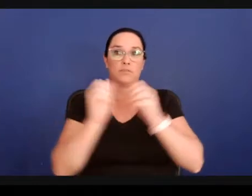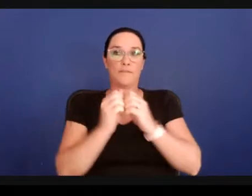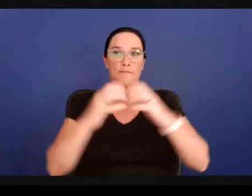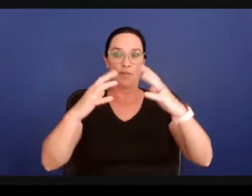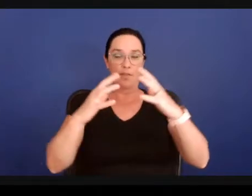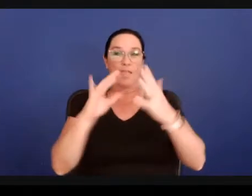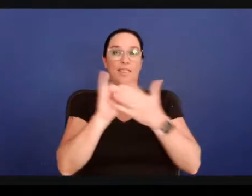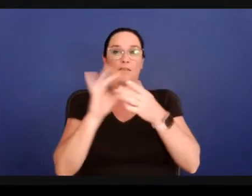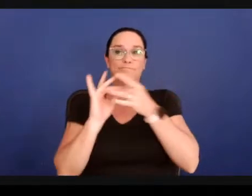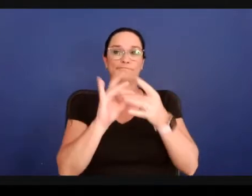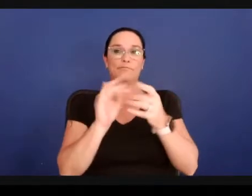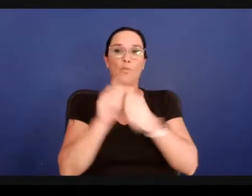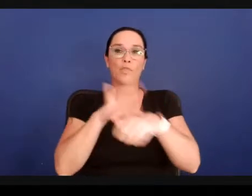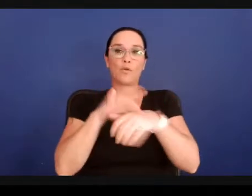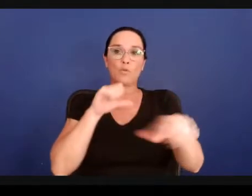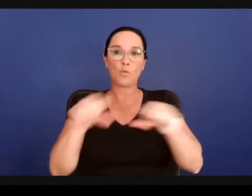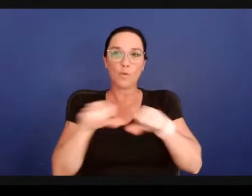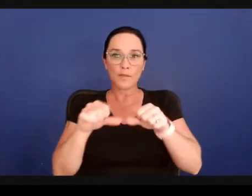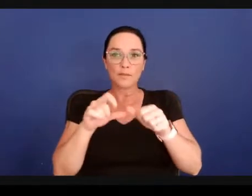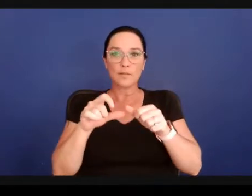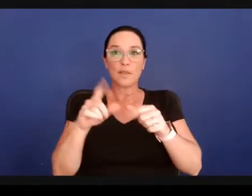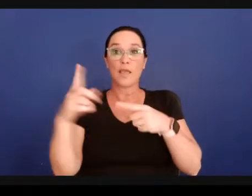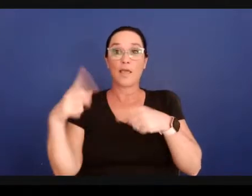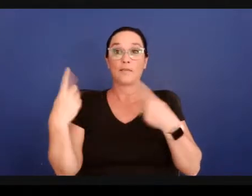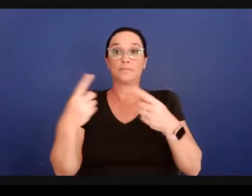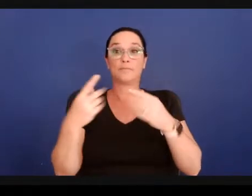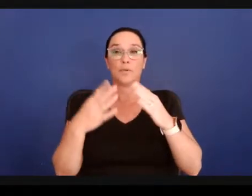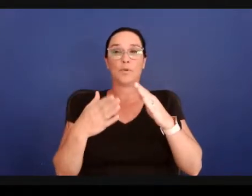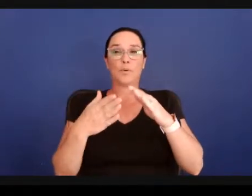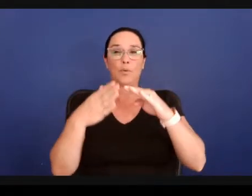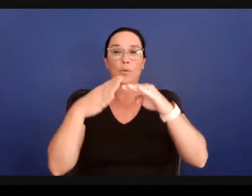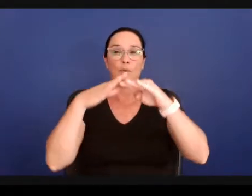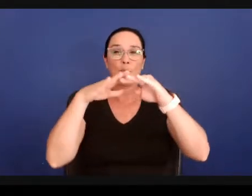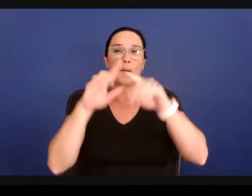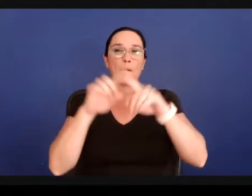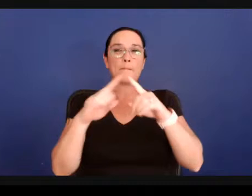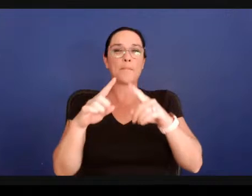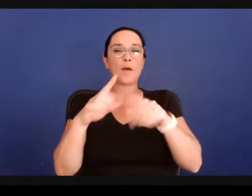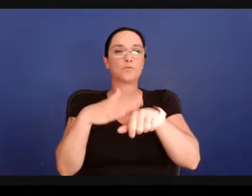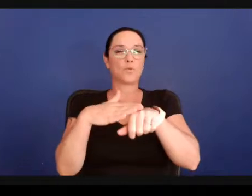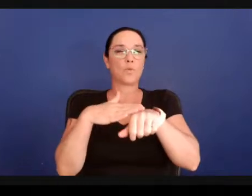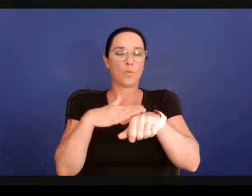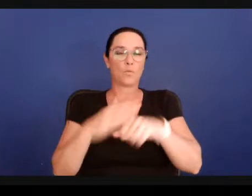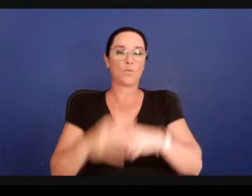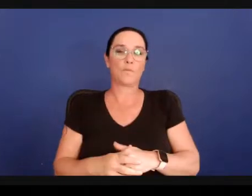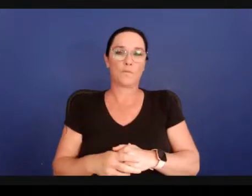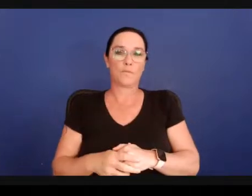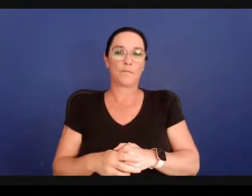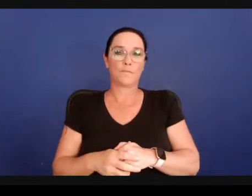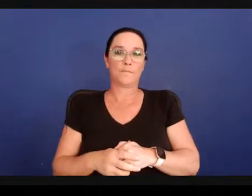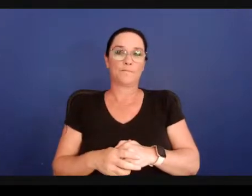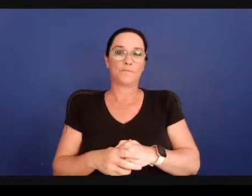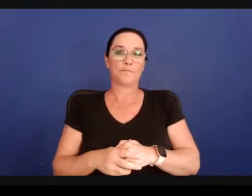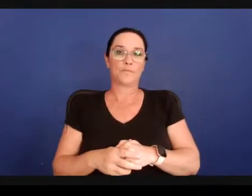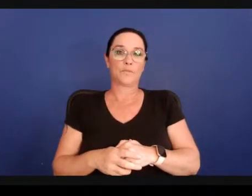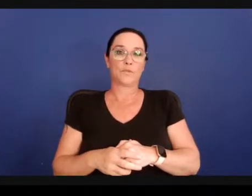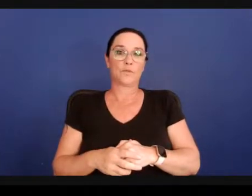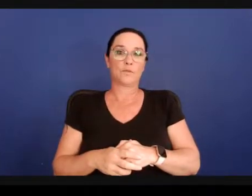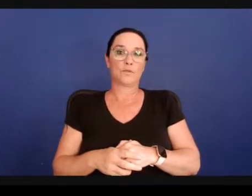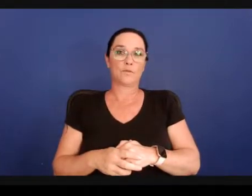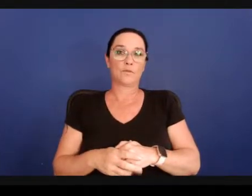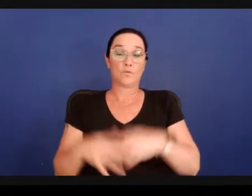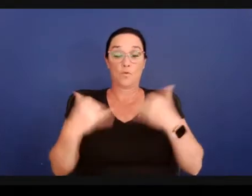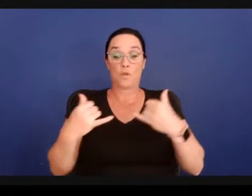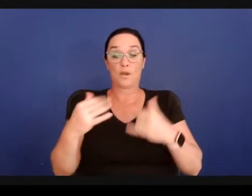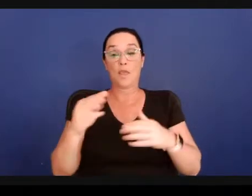earthquakes. And since then, continuing inflation, but at a slower level here. And so at present, the magma continues to come